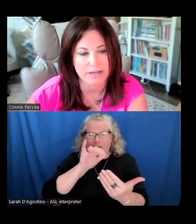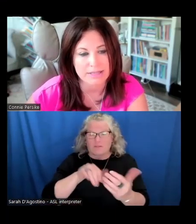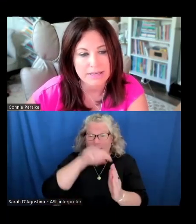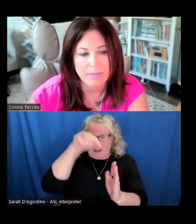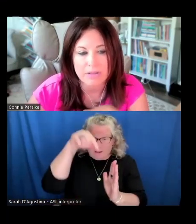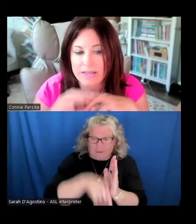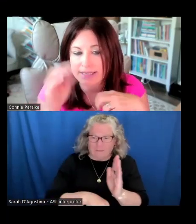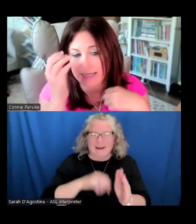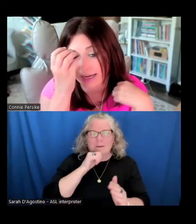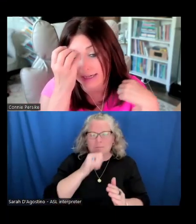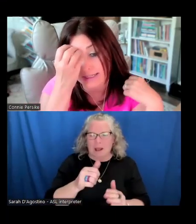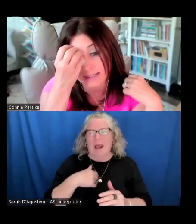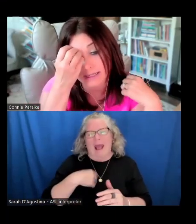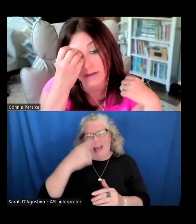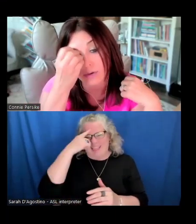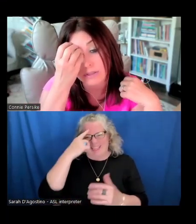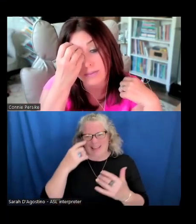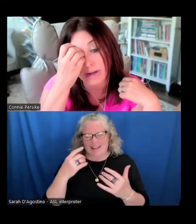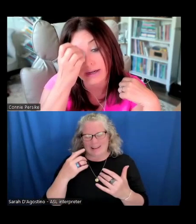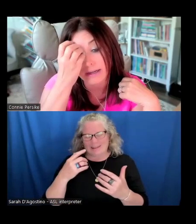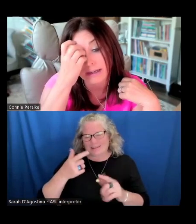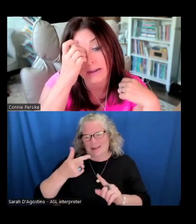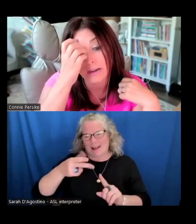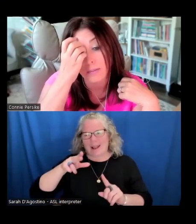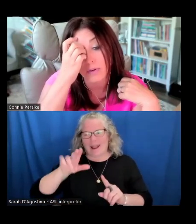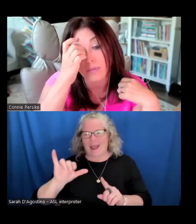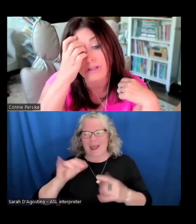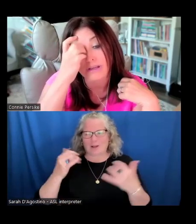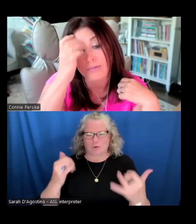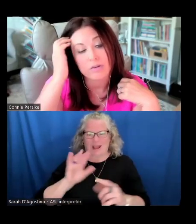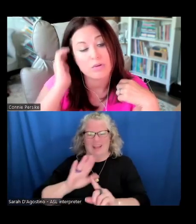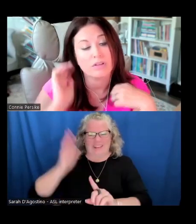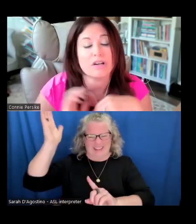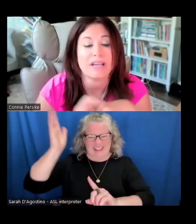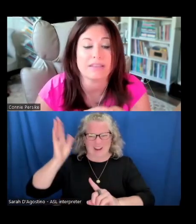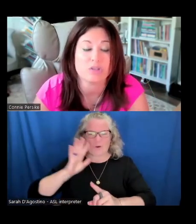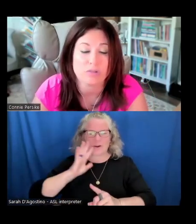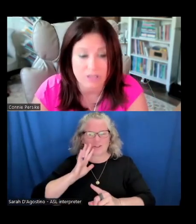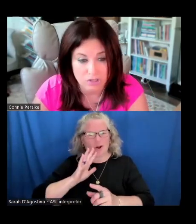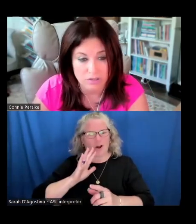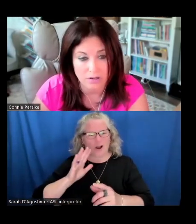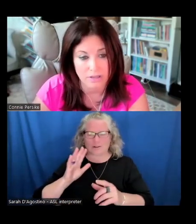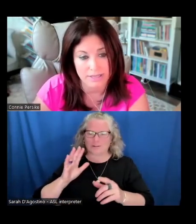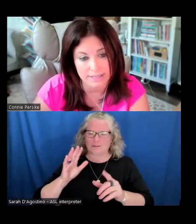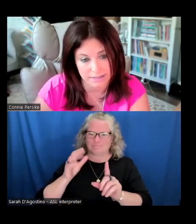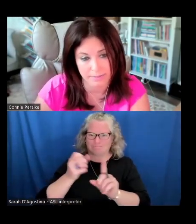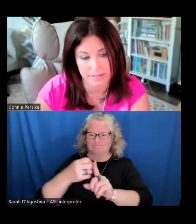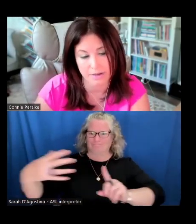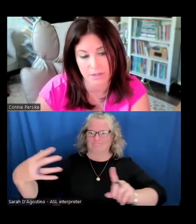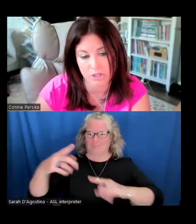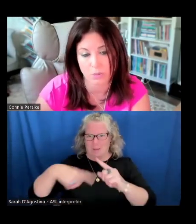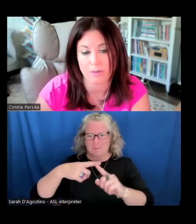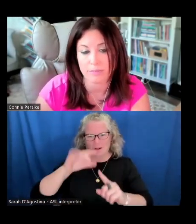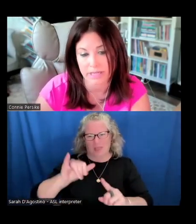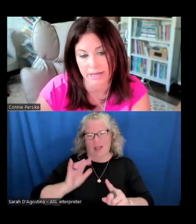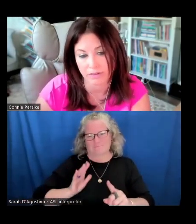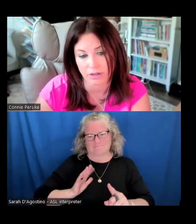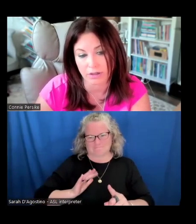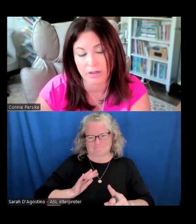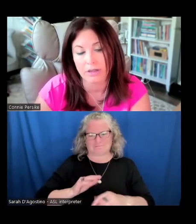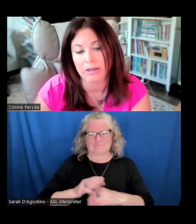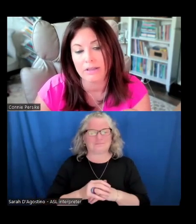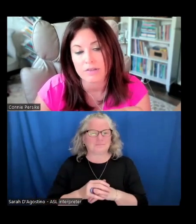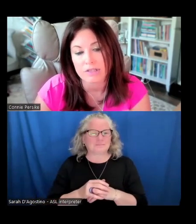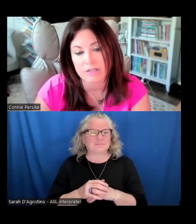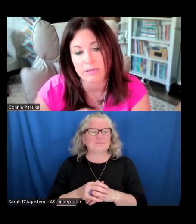pretty nicely about that today in his keynote. But really, when you look at the traditional assessments that we do on